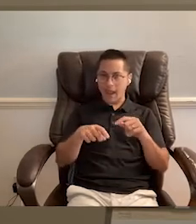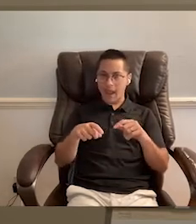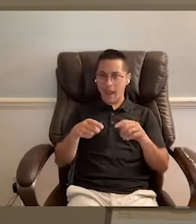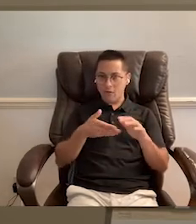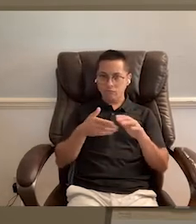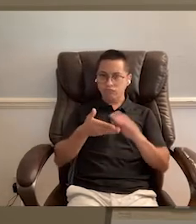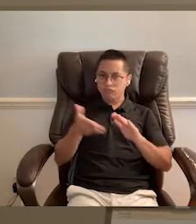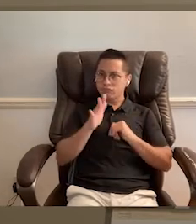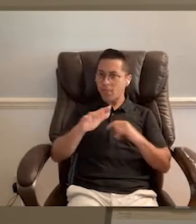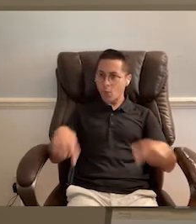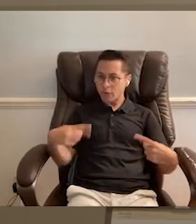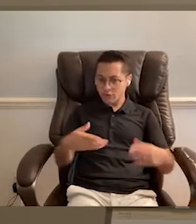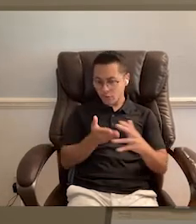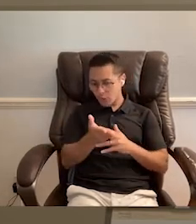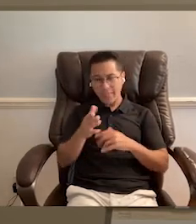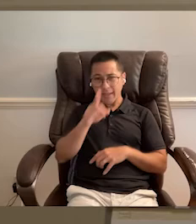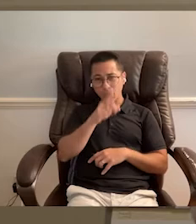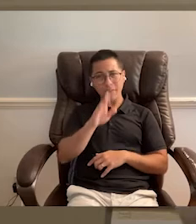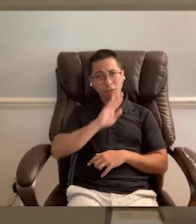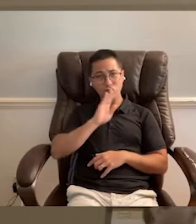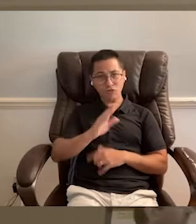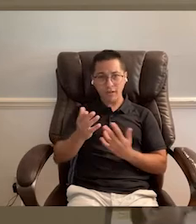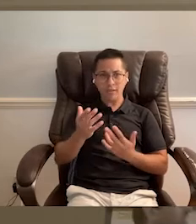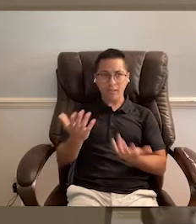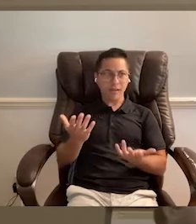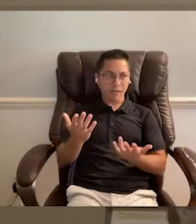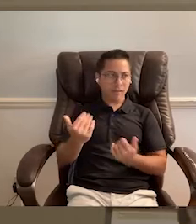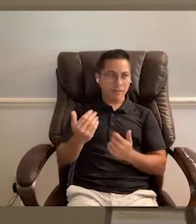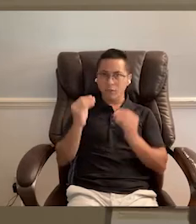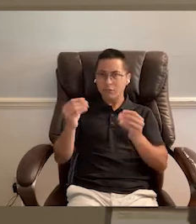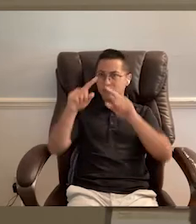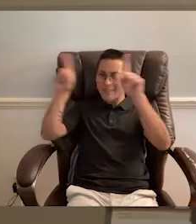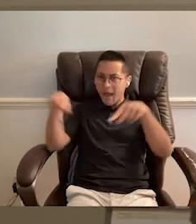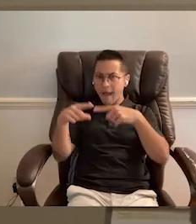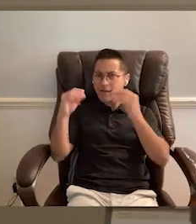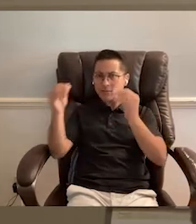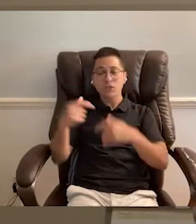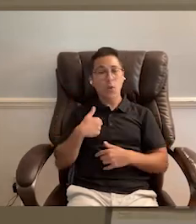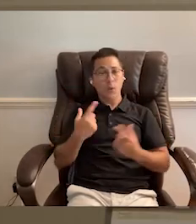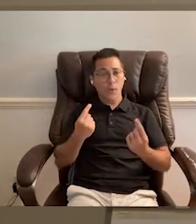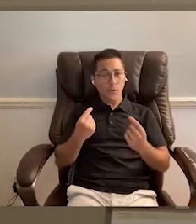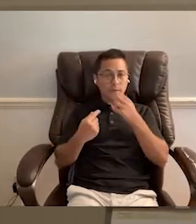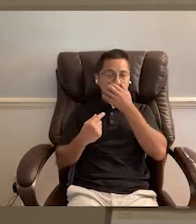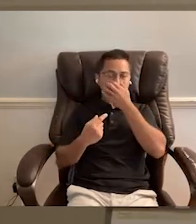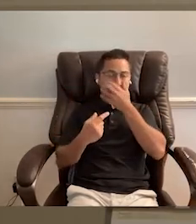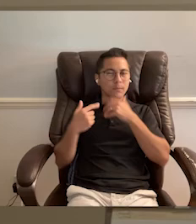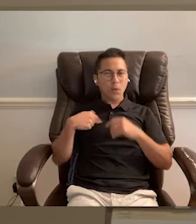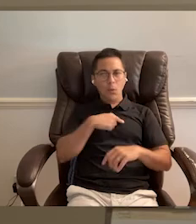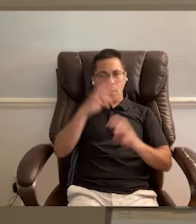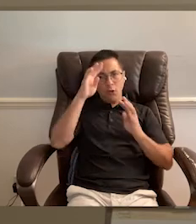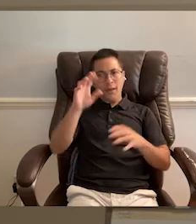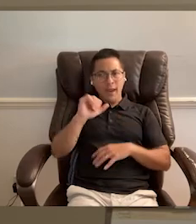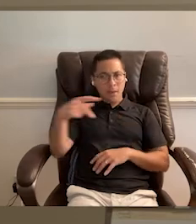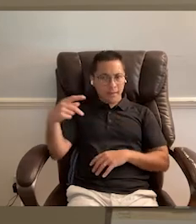read here. So it can read that QR code and knows where you are in that building and where's your next step for the